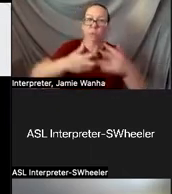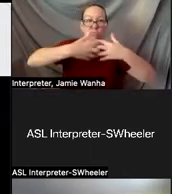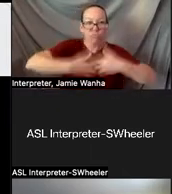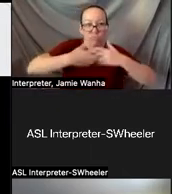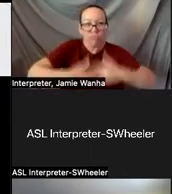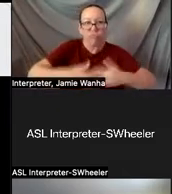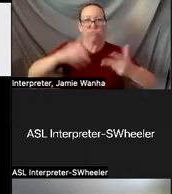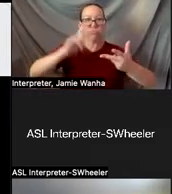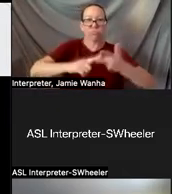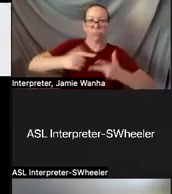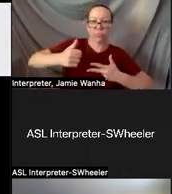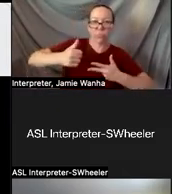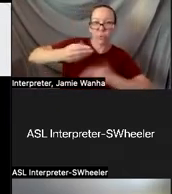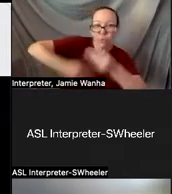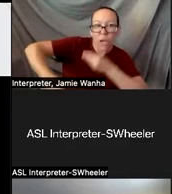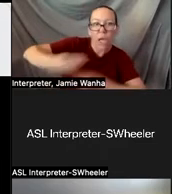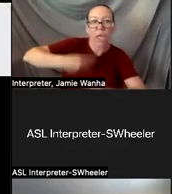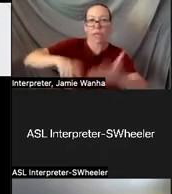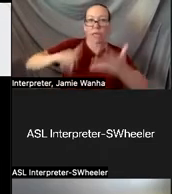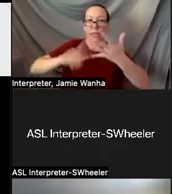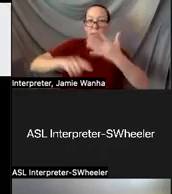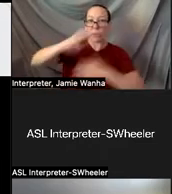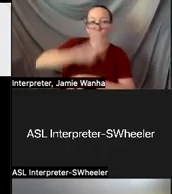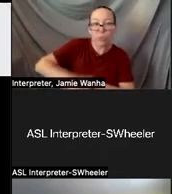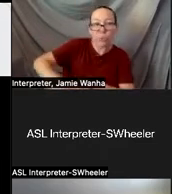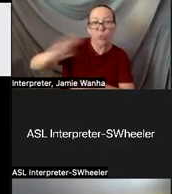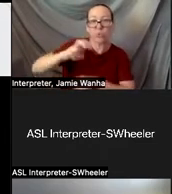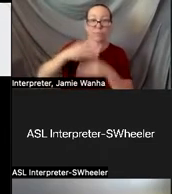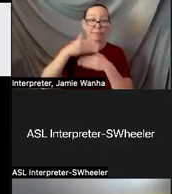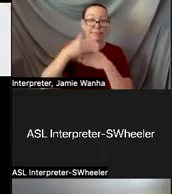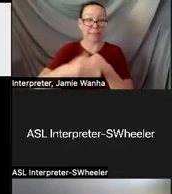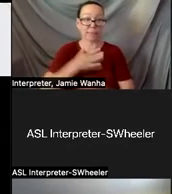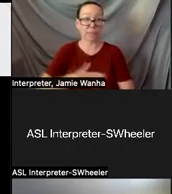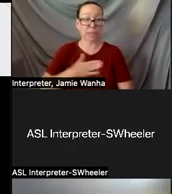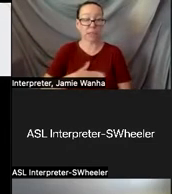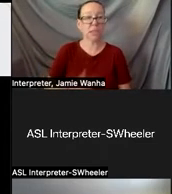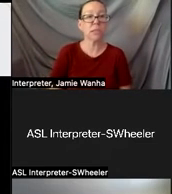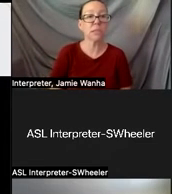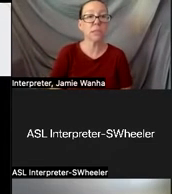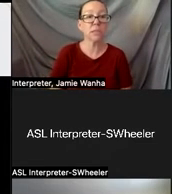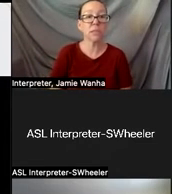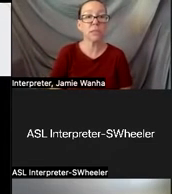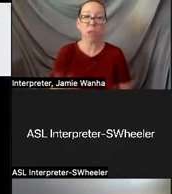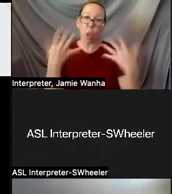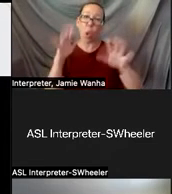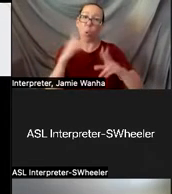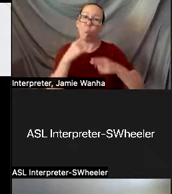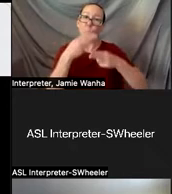receiving emergency supply shipments. Next one, please. We already mentioned